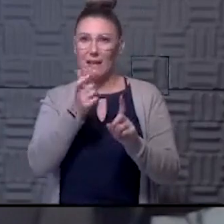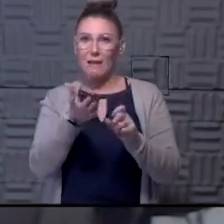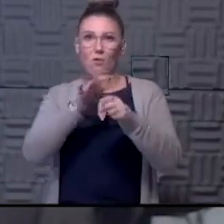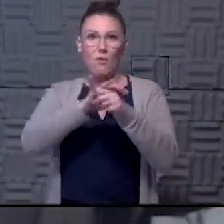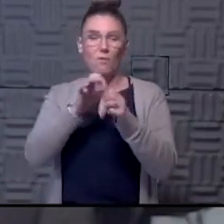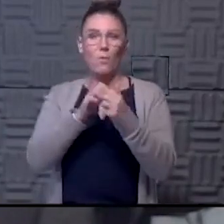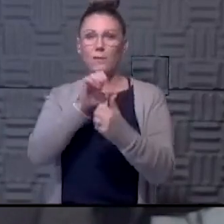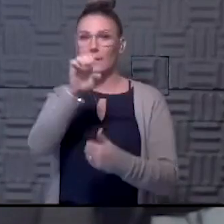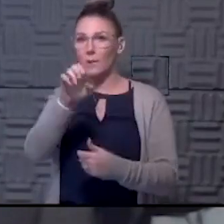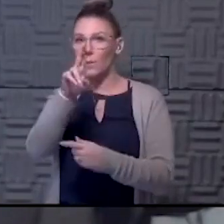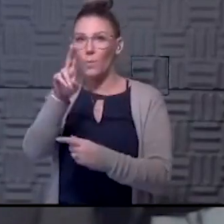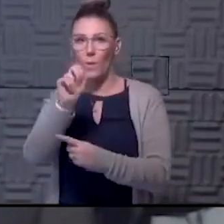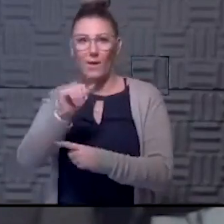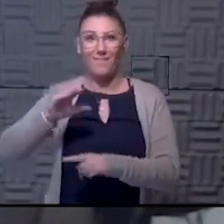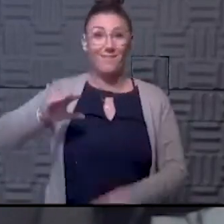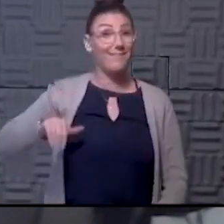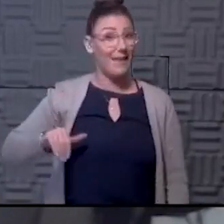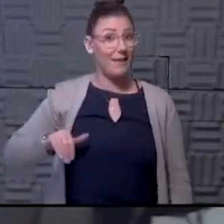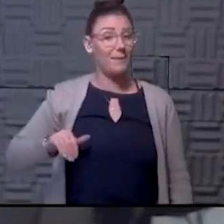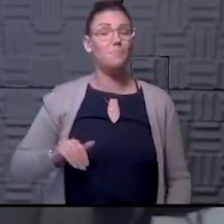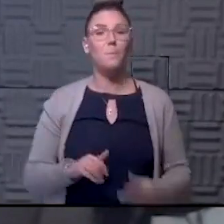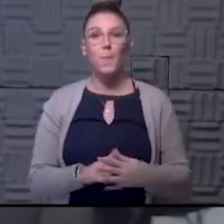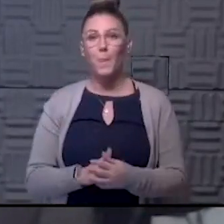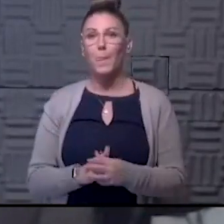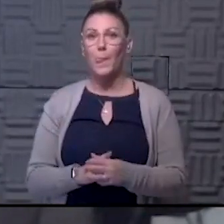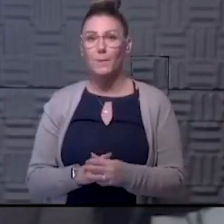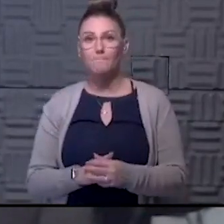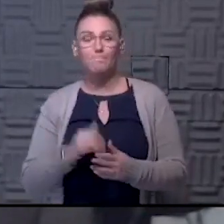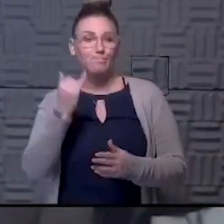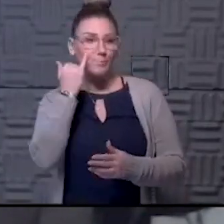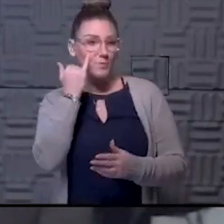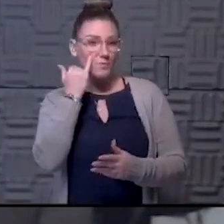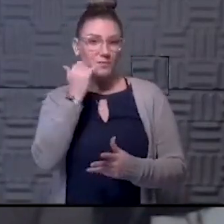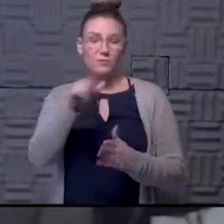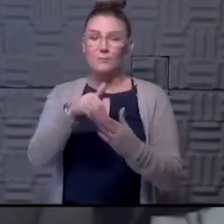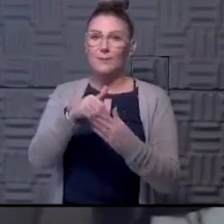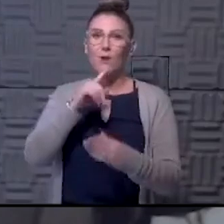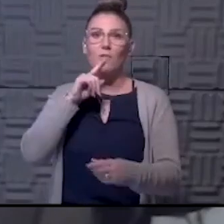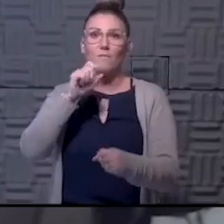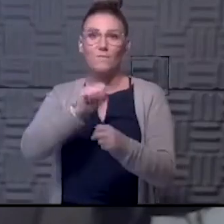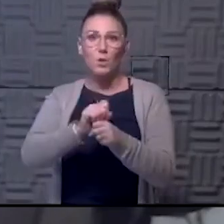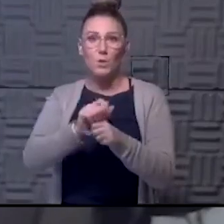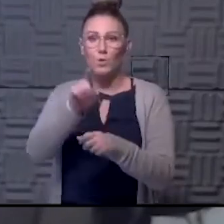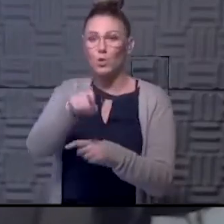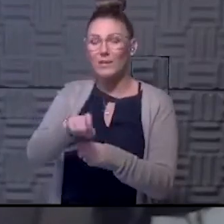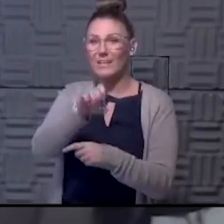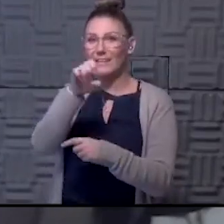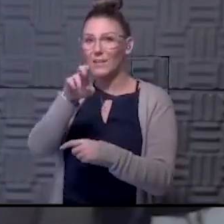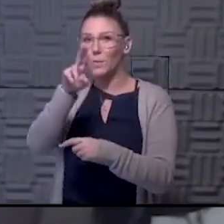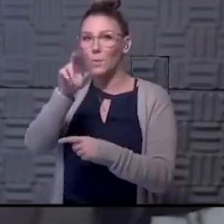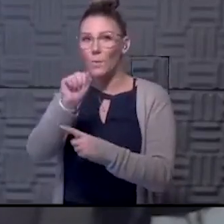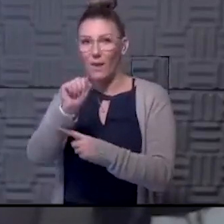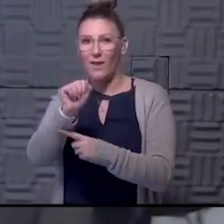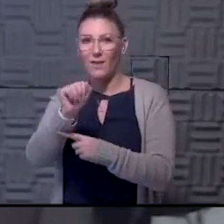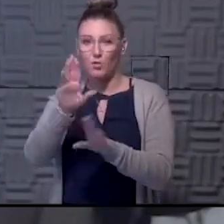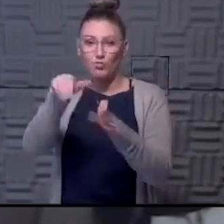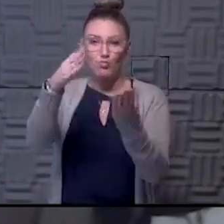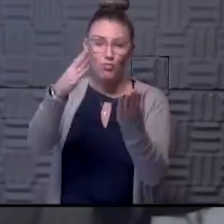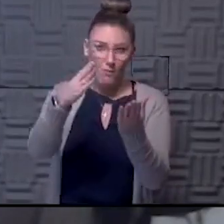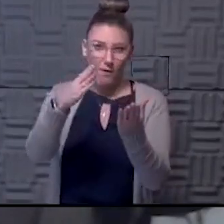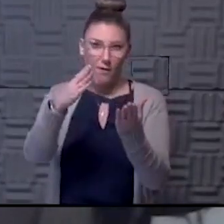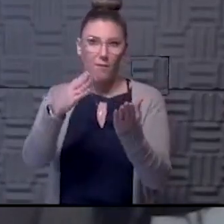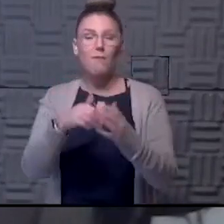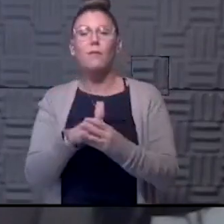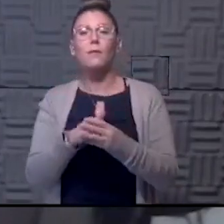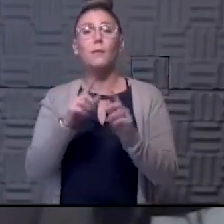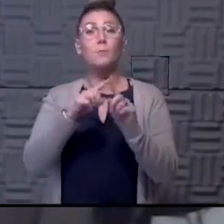use authorization yet. So, even if this is all confirmed, you need that before you could actually give it this way. But it